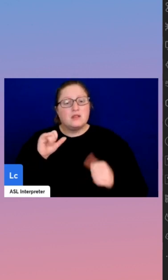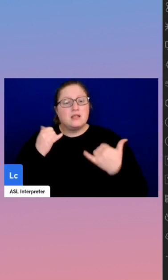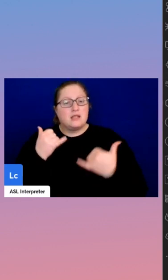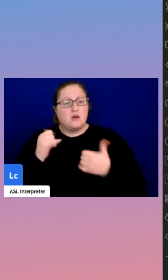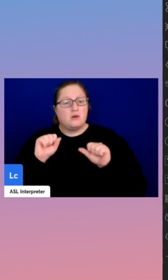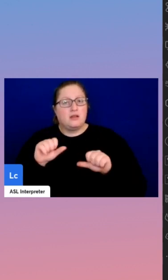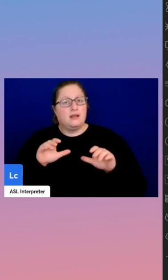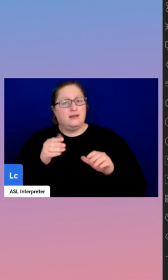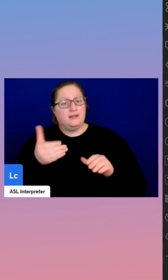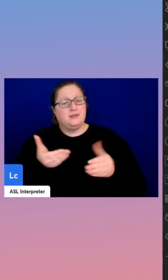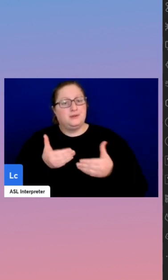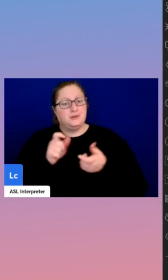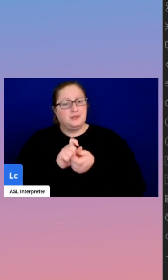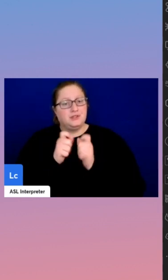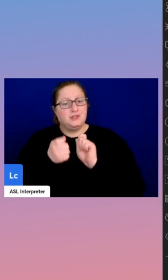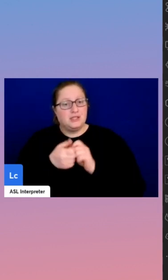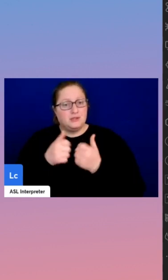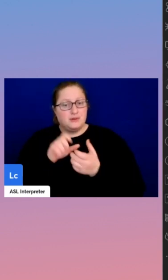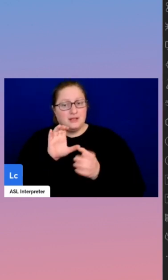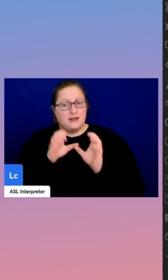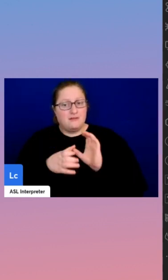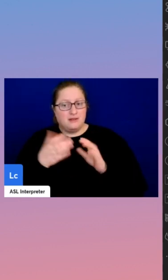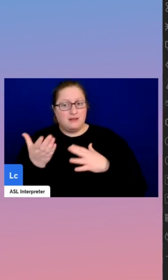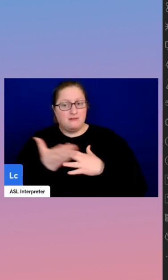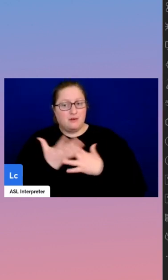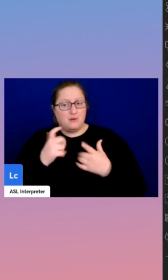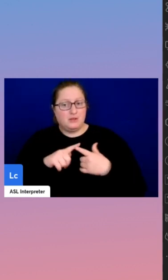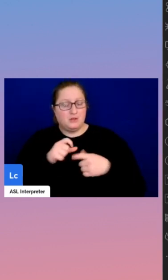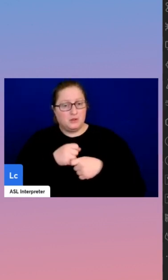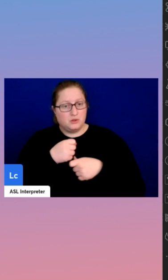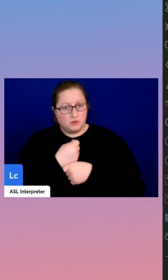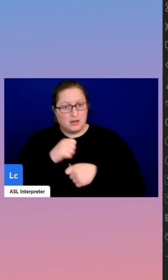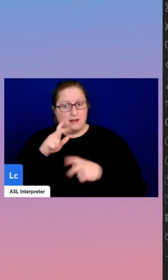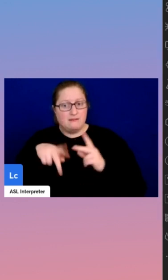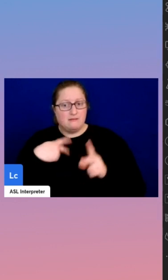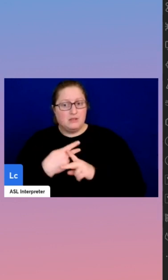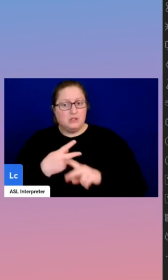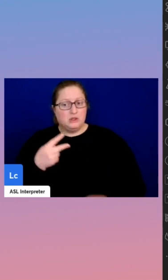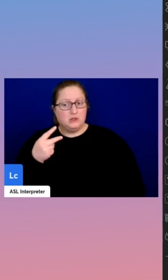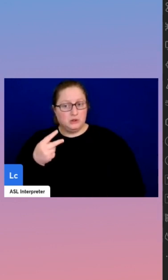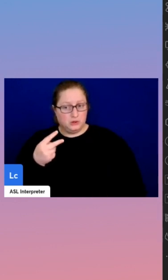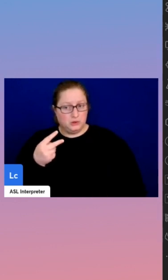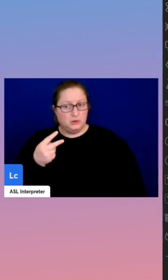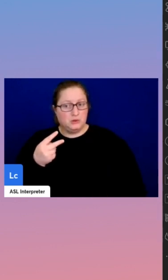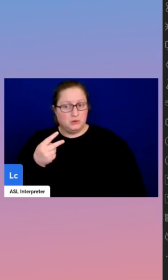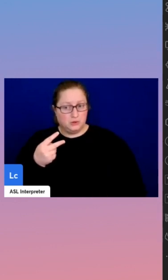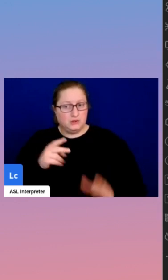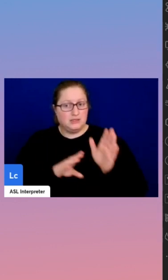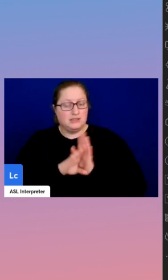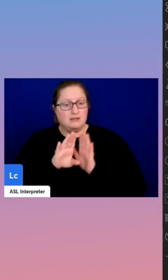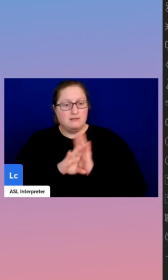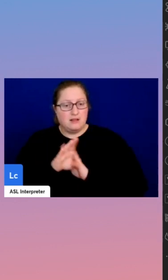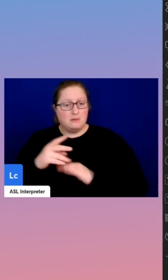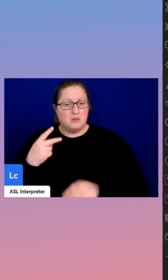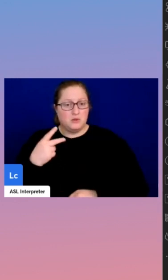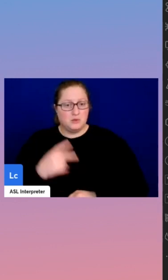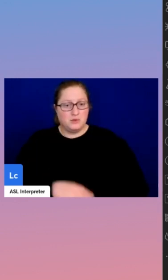our YAML config file and say, for example, we want to create version 2 in the development, right?